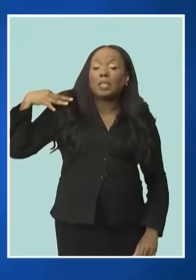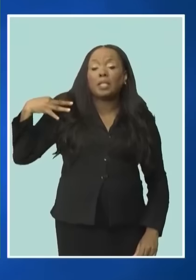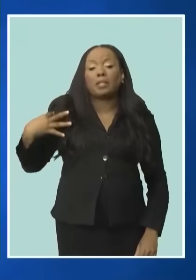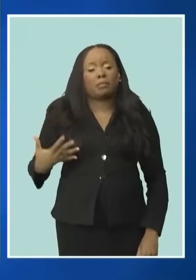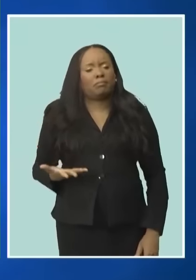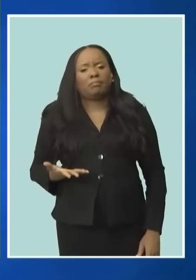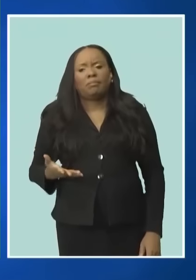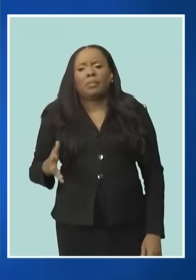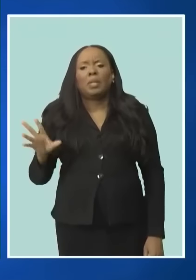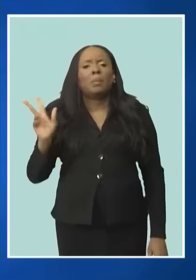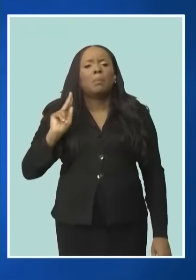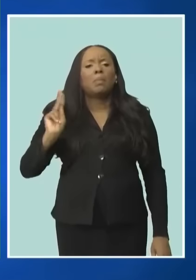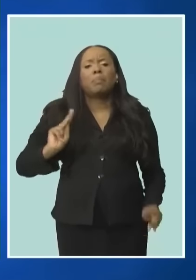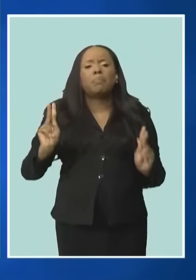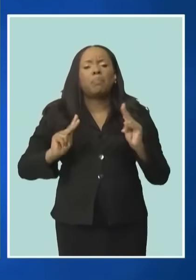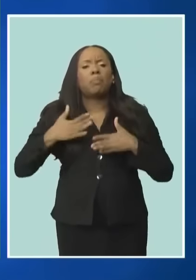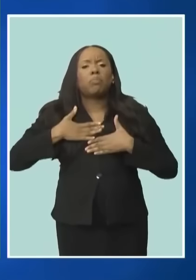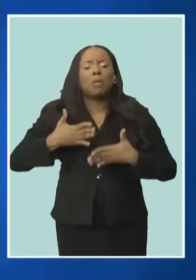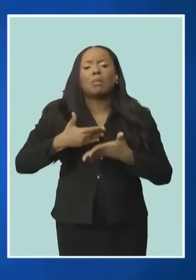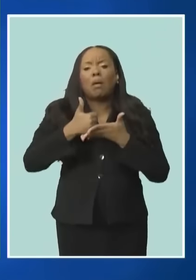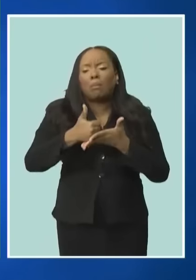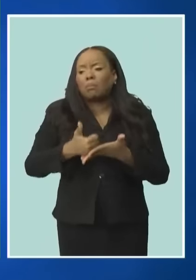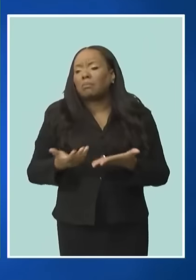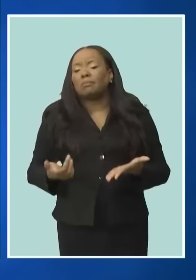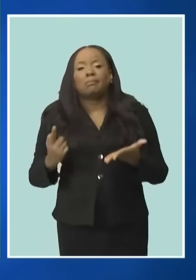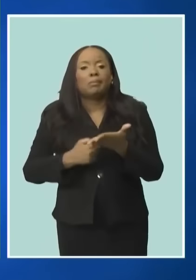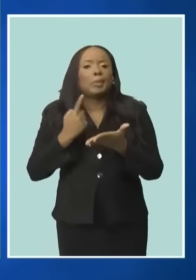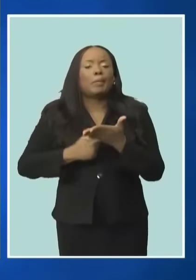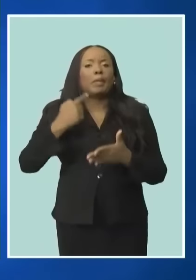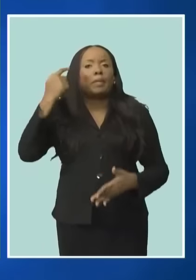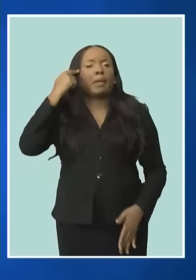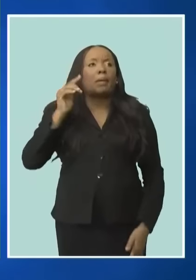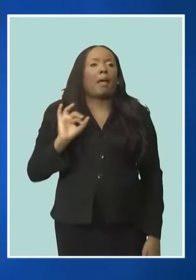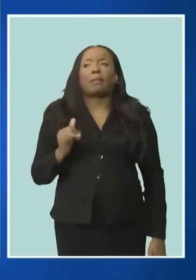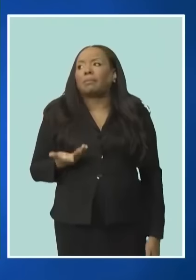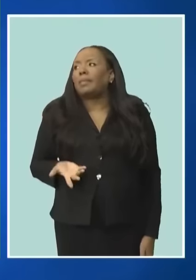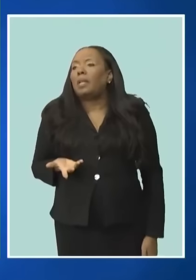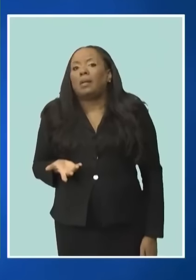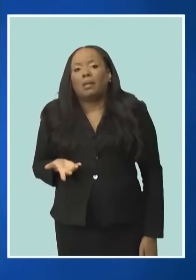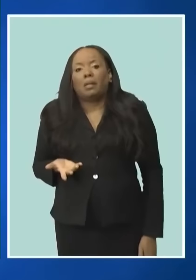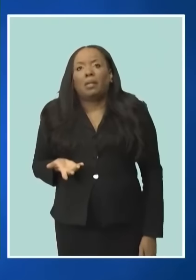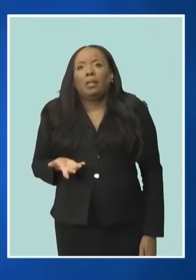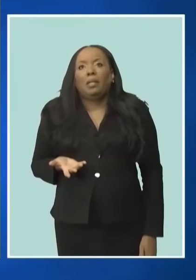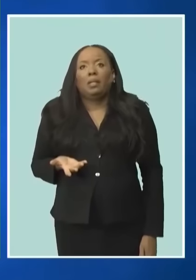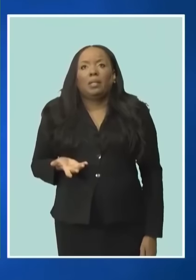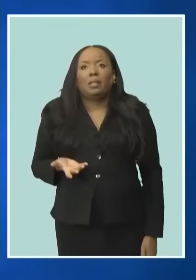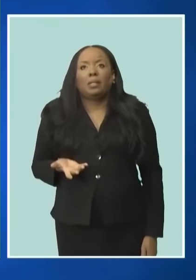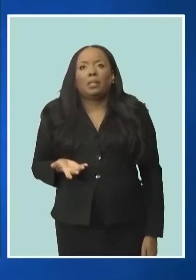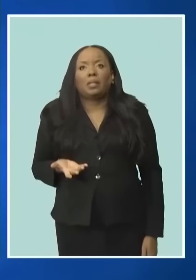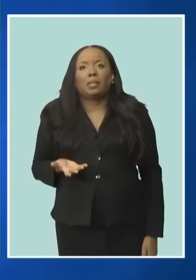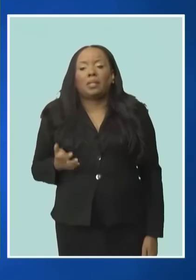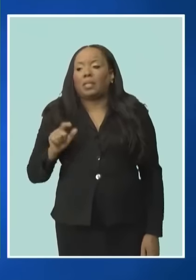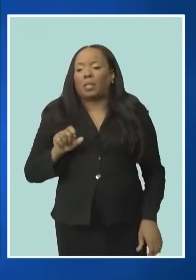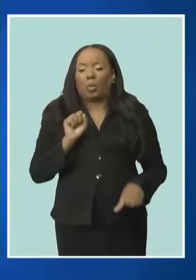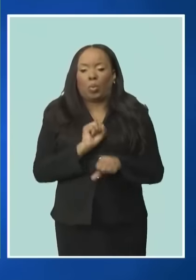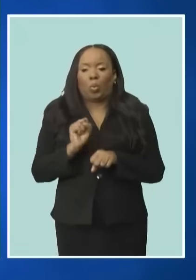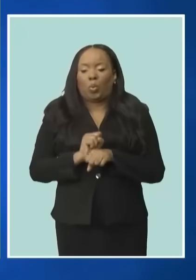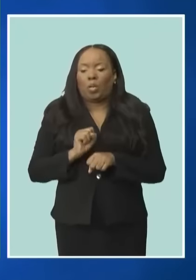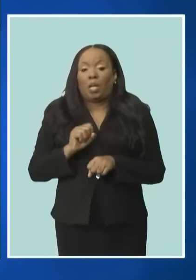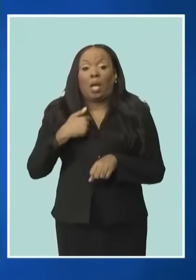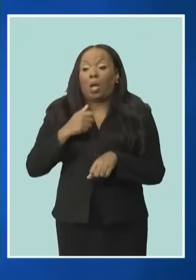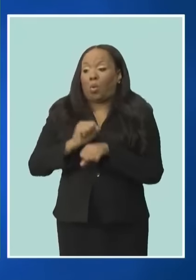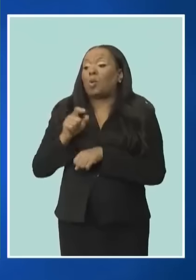nurture even more in our society. Oftentimes we think that to develop, things have to be done on a work basis. I work, you